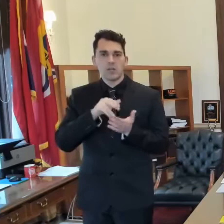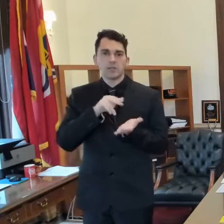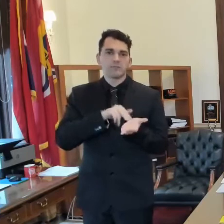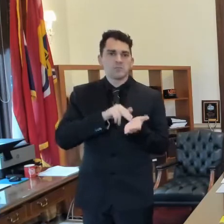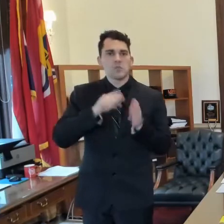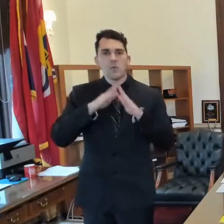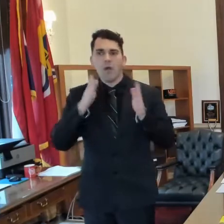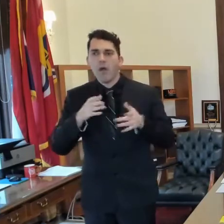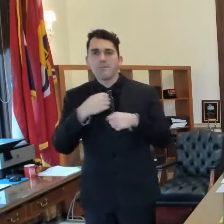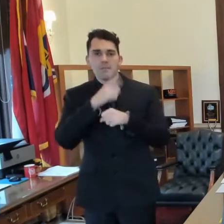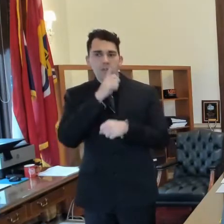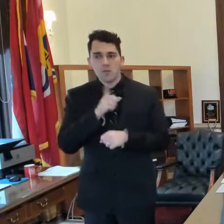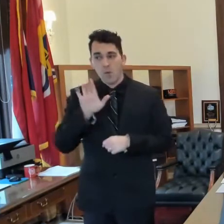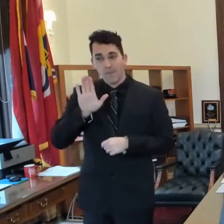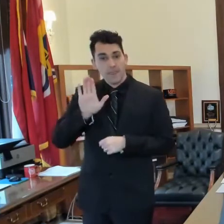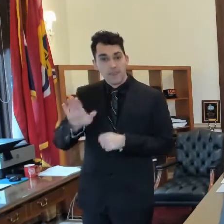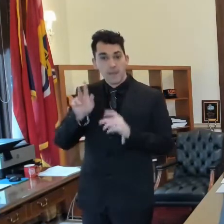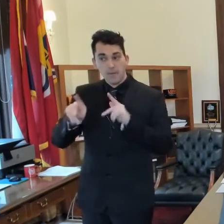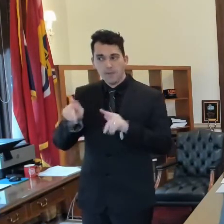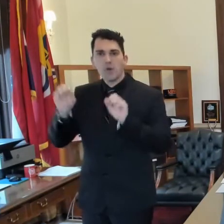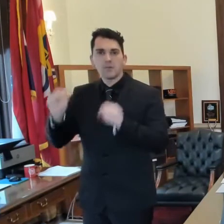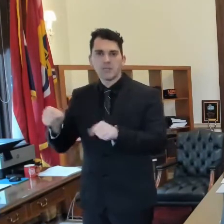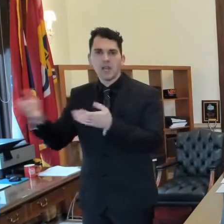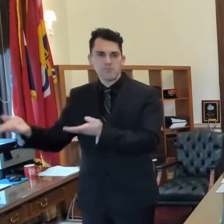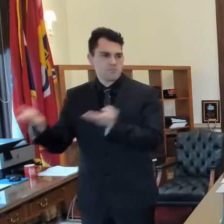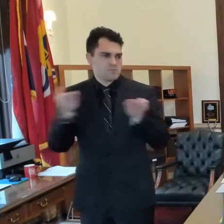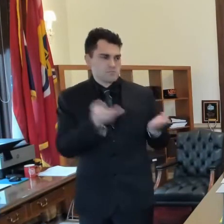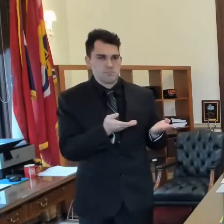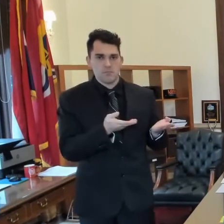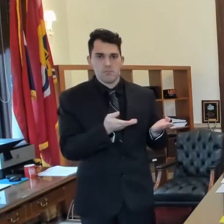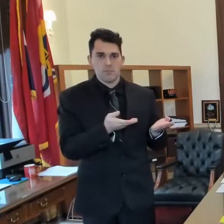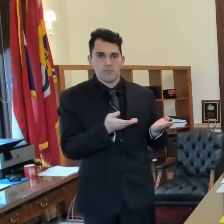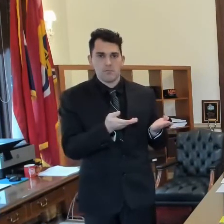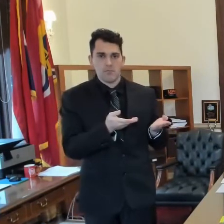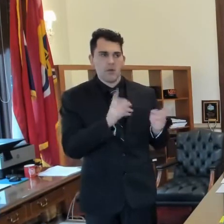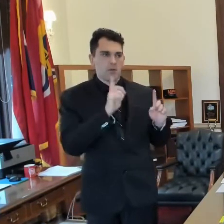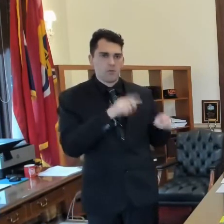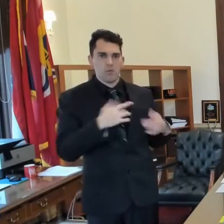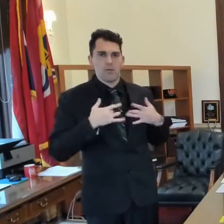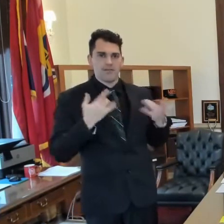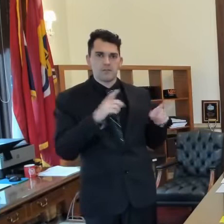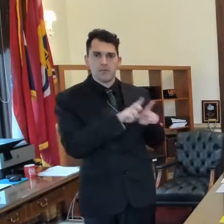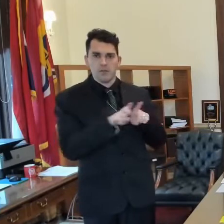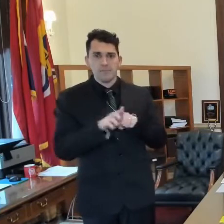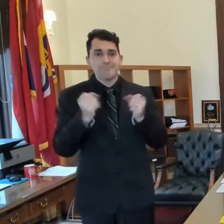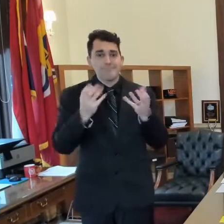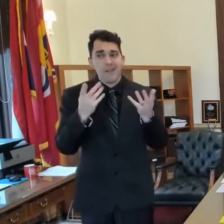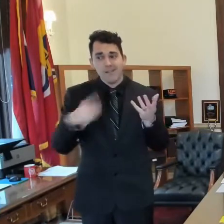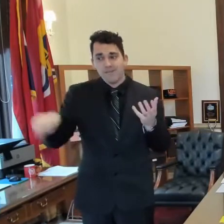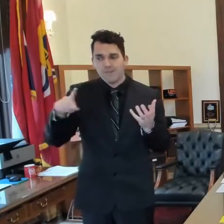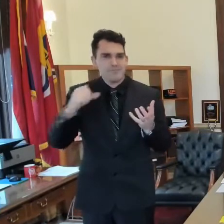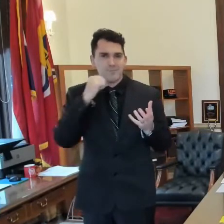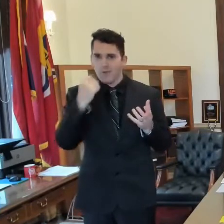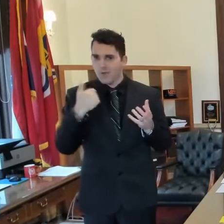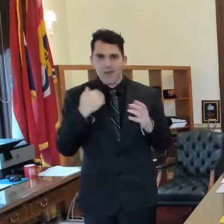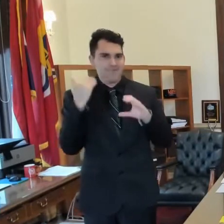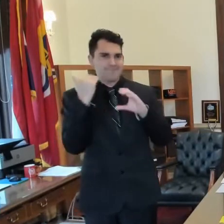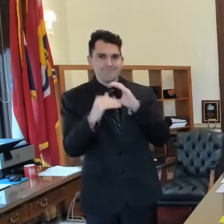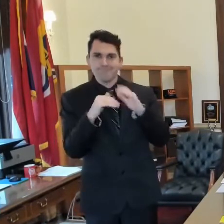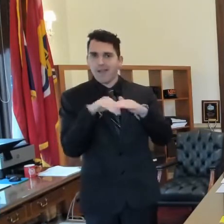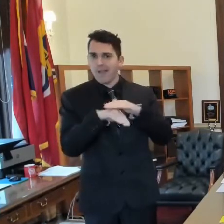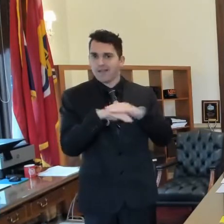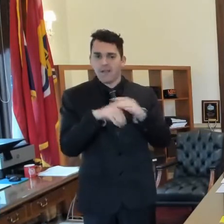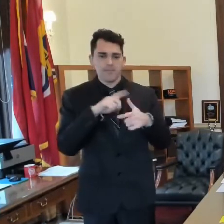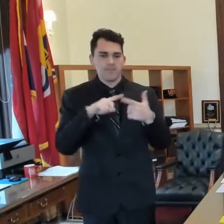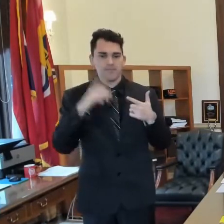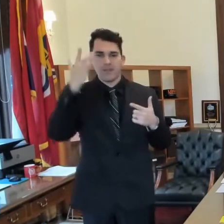them to bring their folks to the events as well, because they don't, many of them do not have access to email or